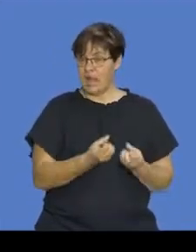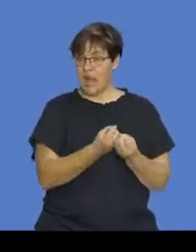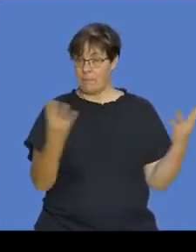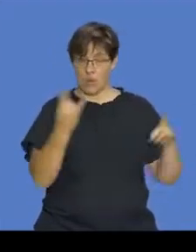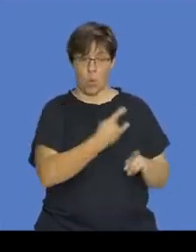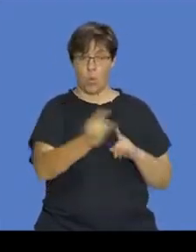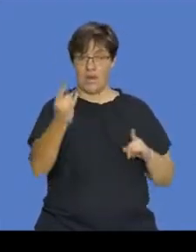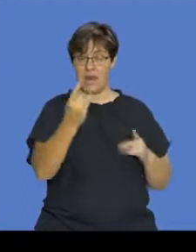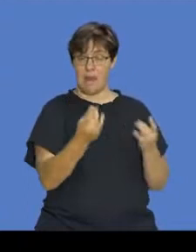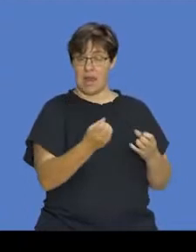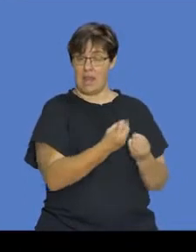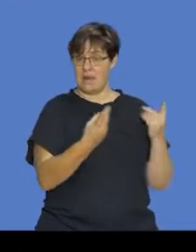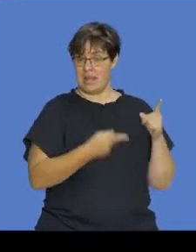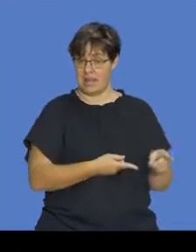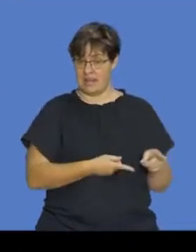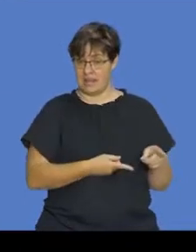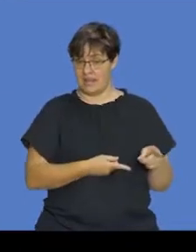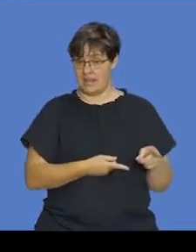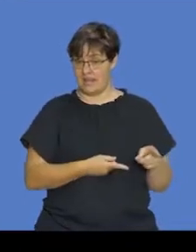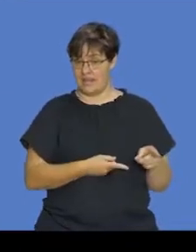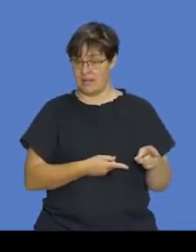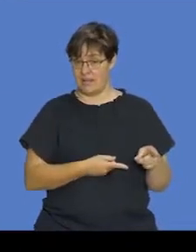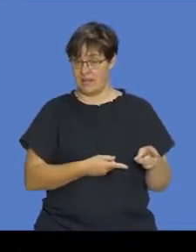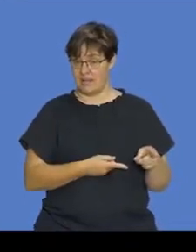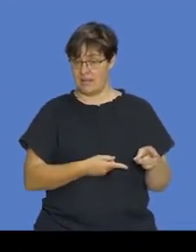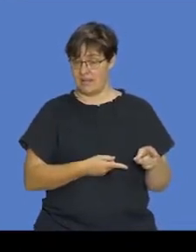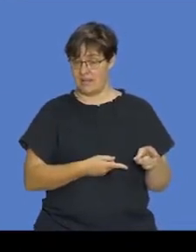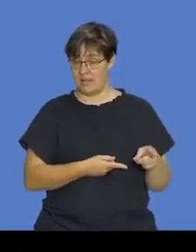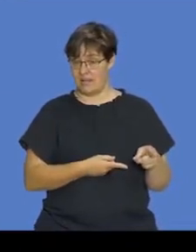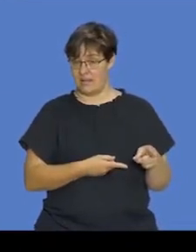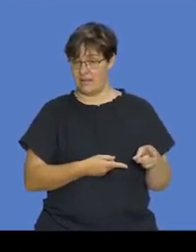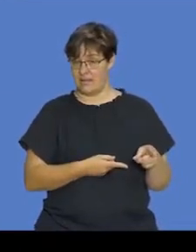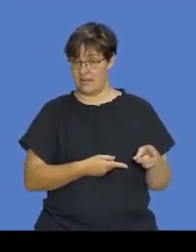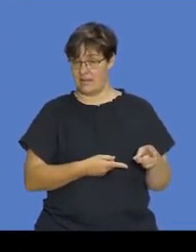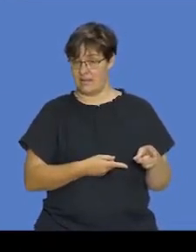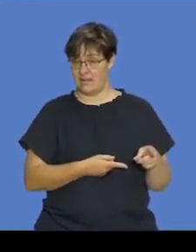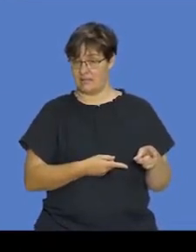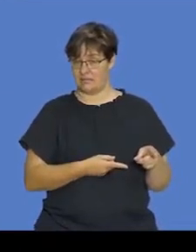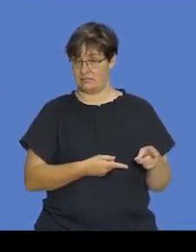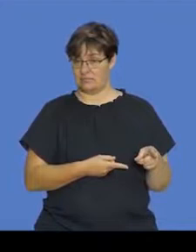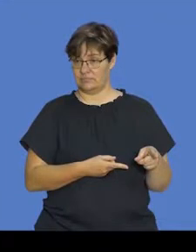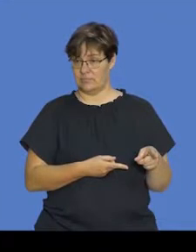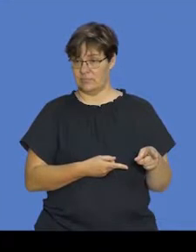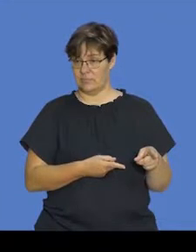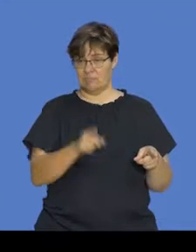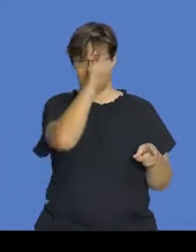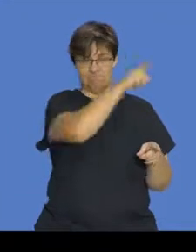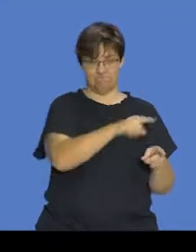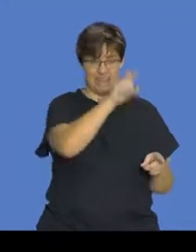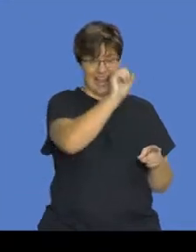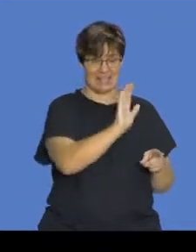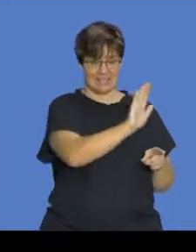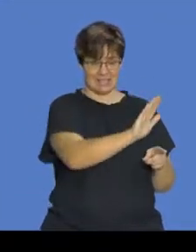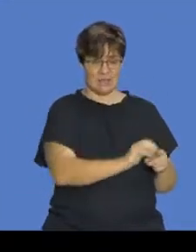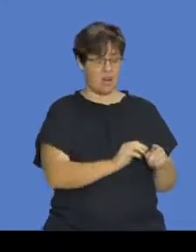of winning numbers, the number in X, and I think we can show X over there. We can say